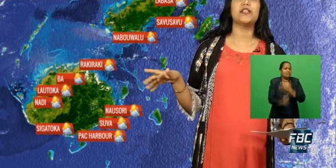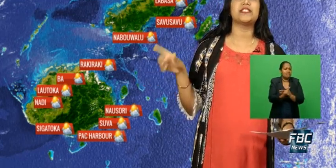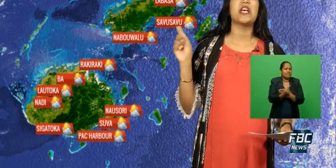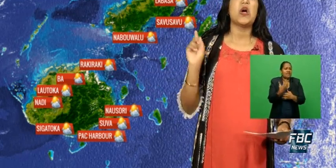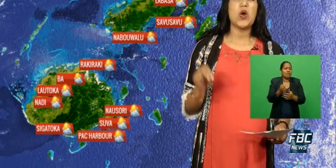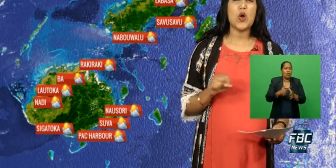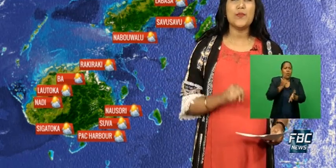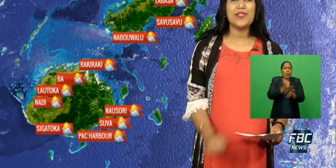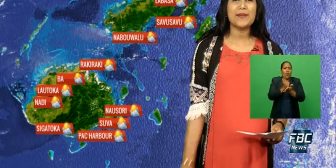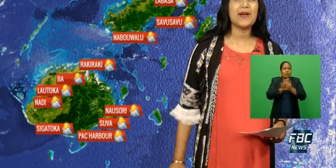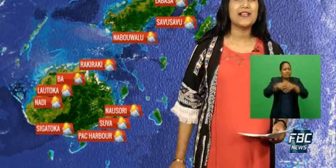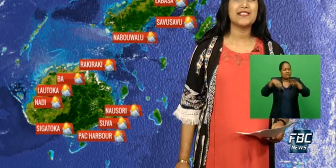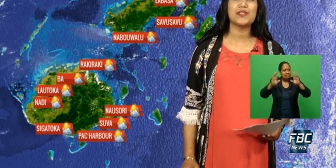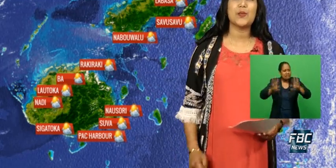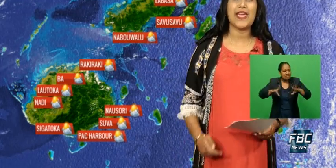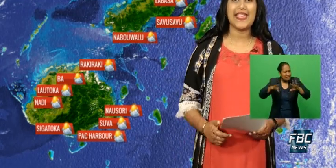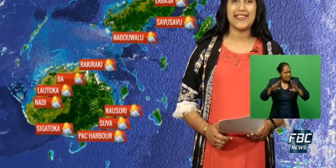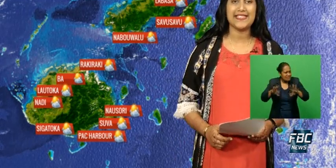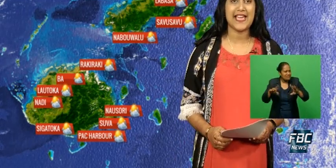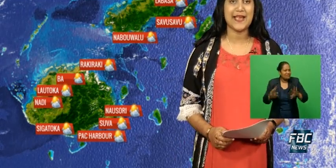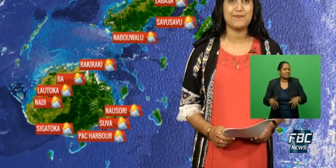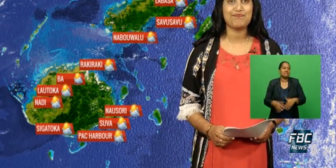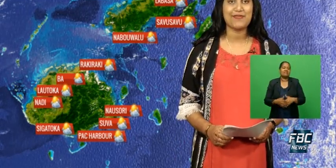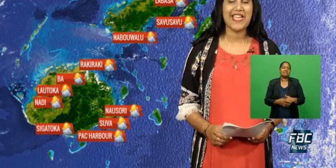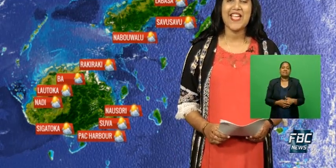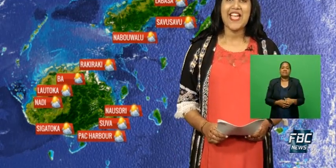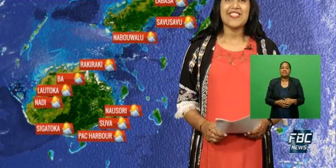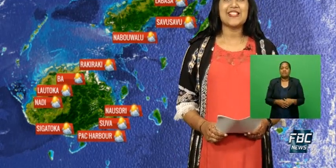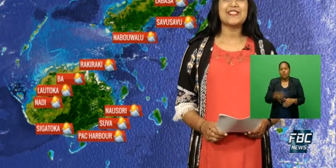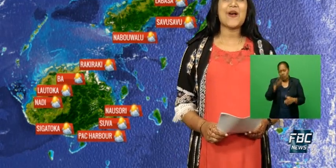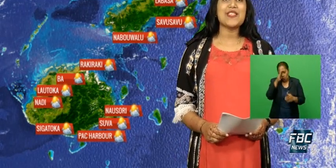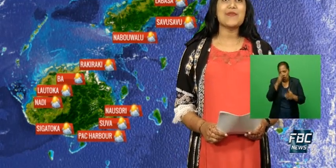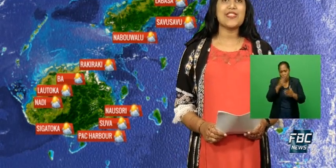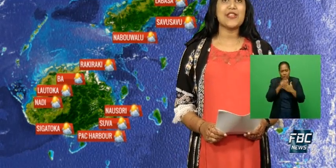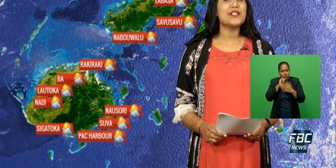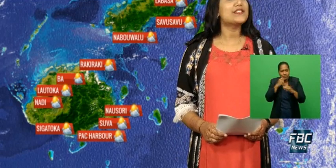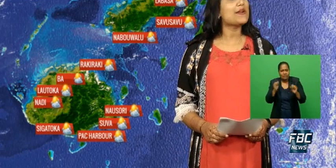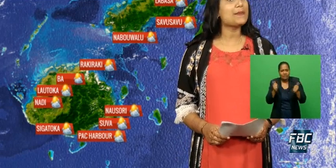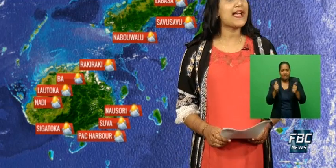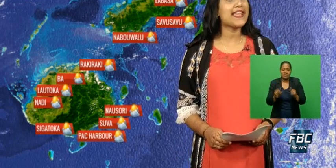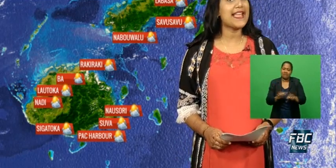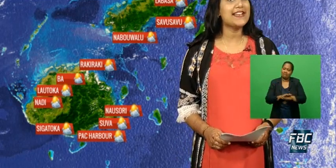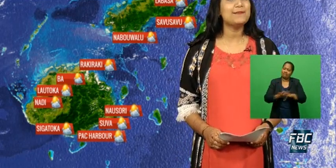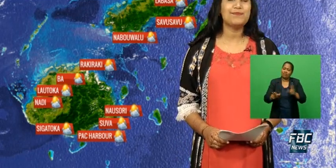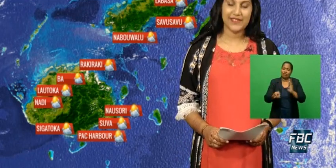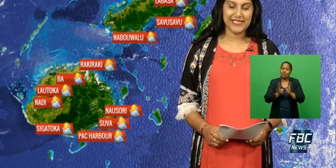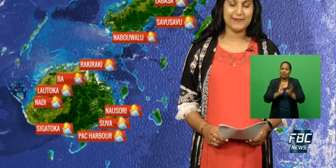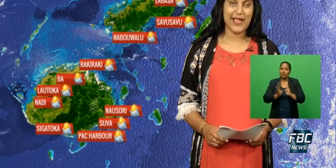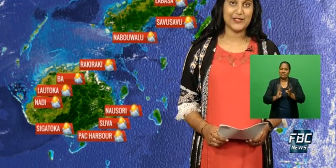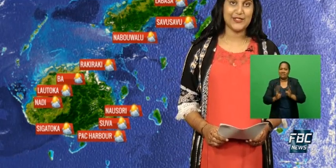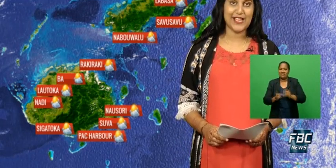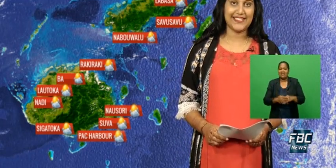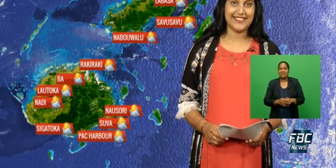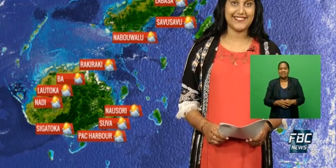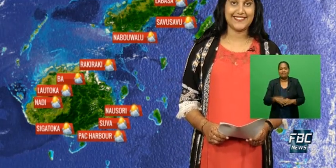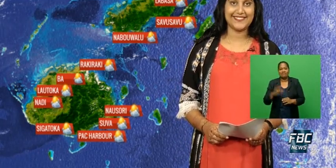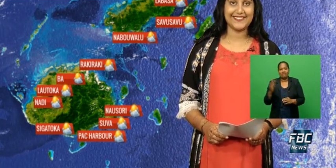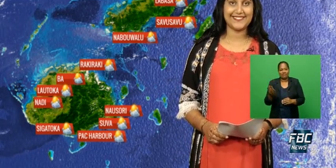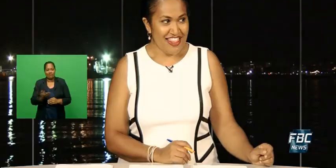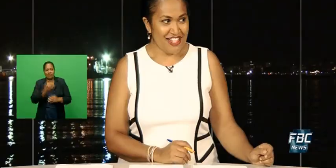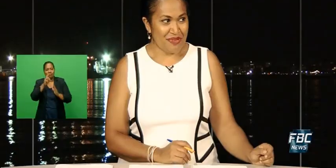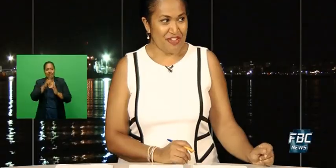of showers. Hope that passes away in time. That's all the weather news from my end. It's back to